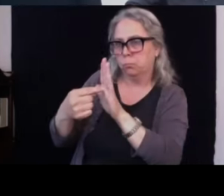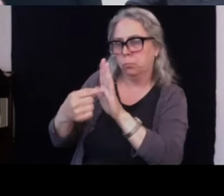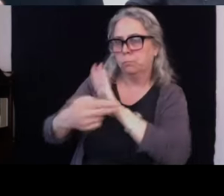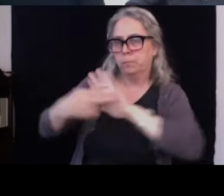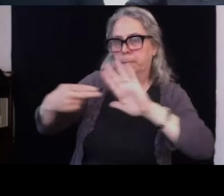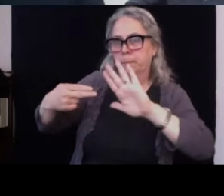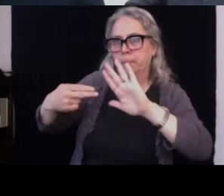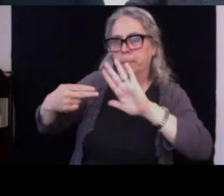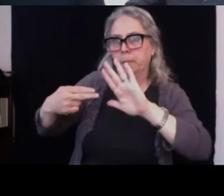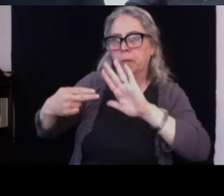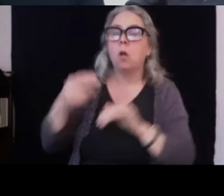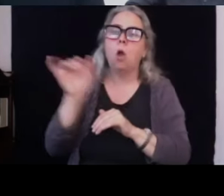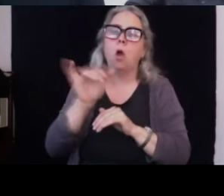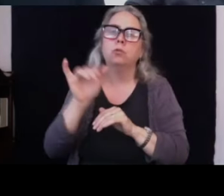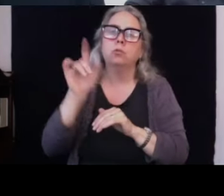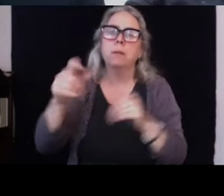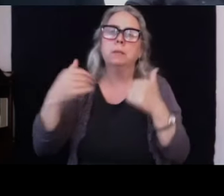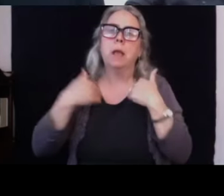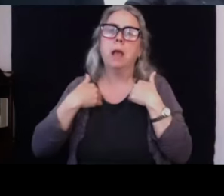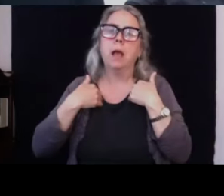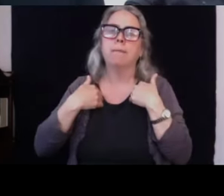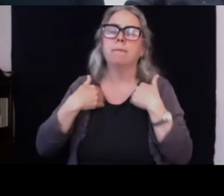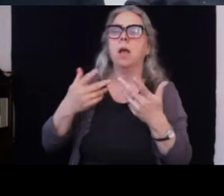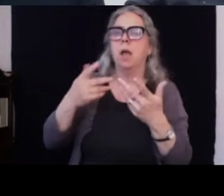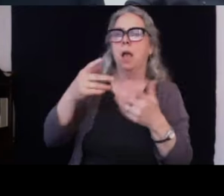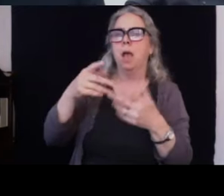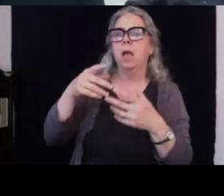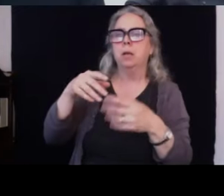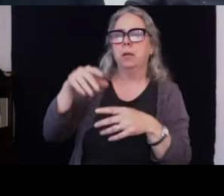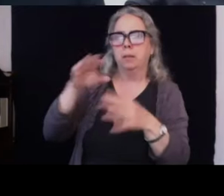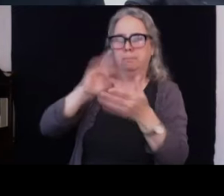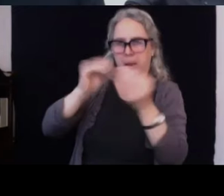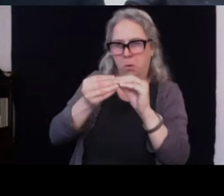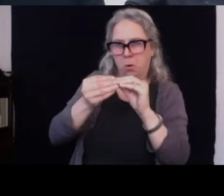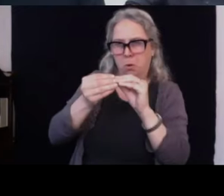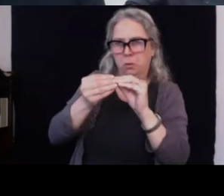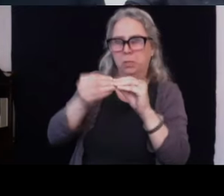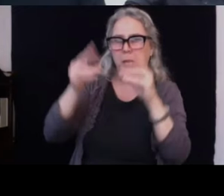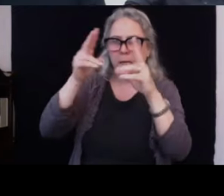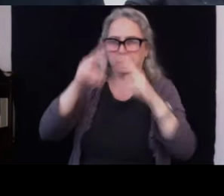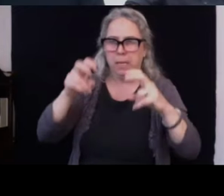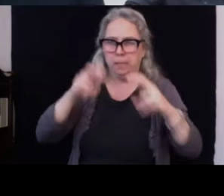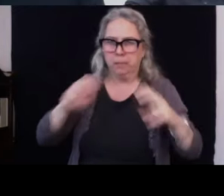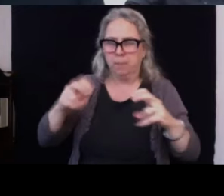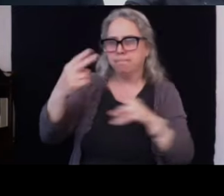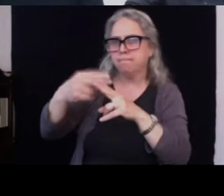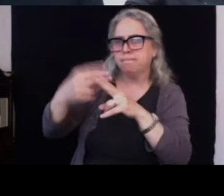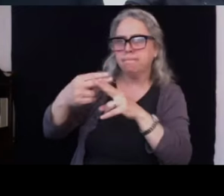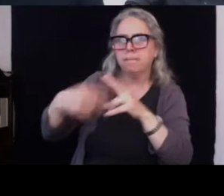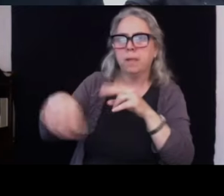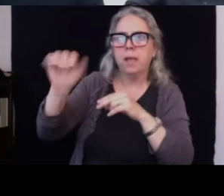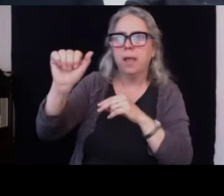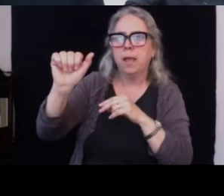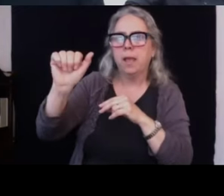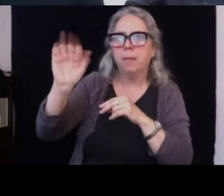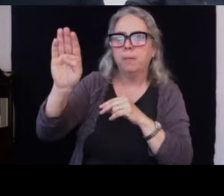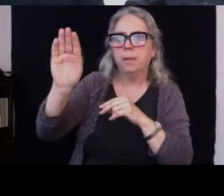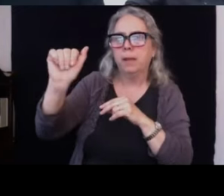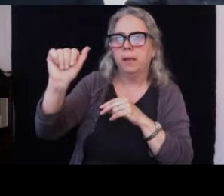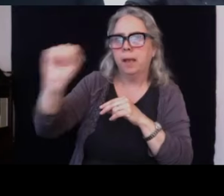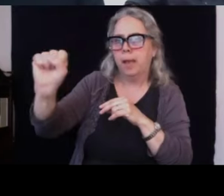And then you also have to have adaptive scores. And that would be an assessment either called the ABAS, that's ABAS,